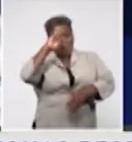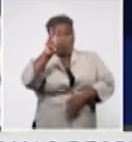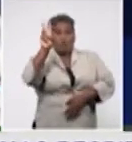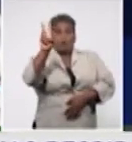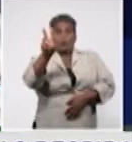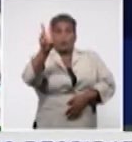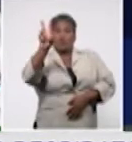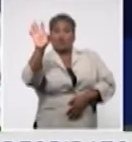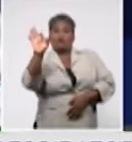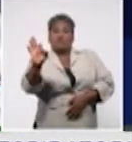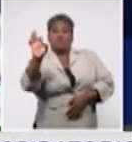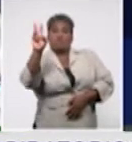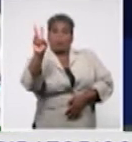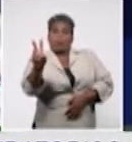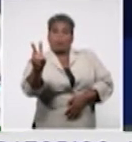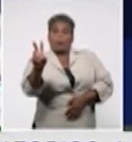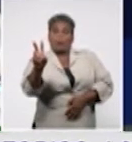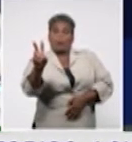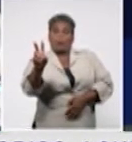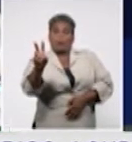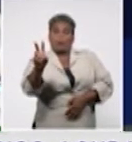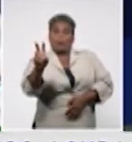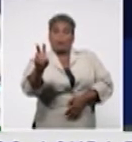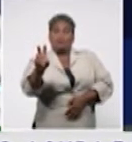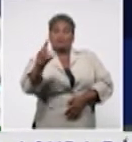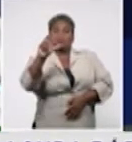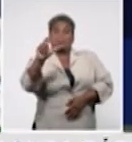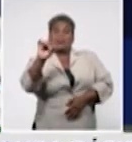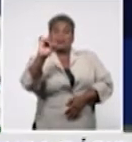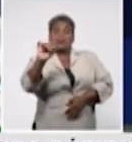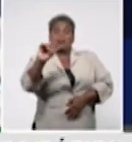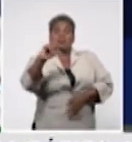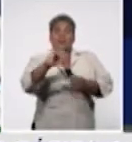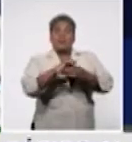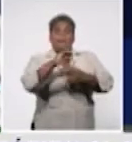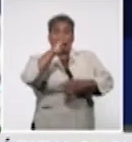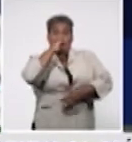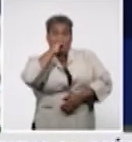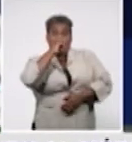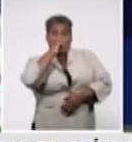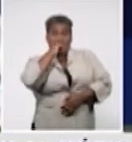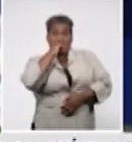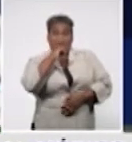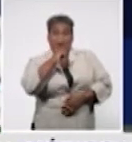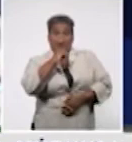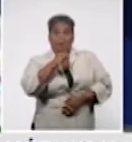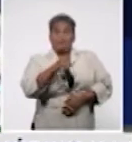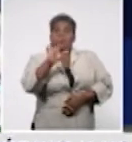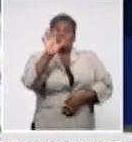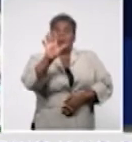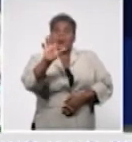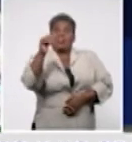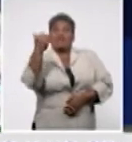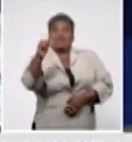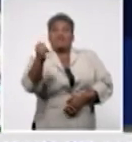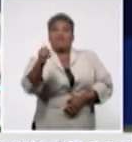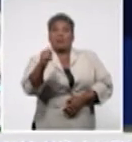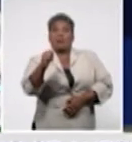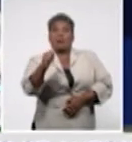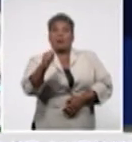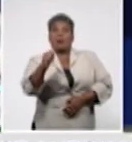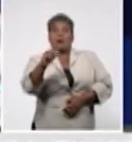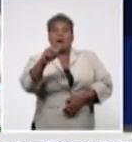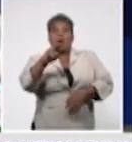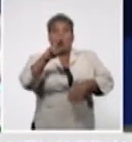Defense Center, 118 in Manuel Fajardo's Hospital, 104 in Fructuoso Rodriguez